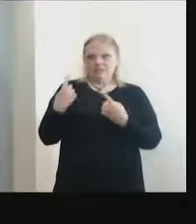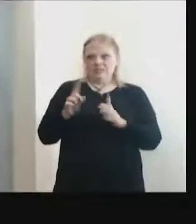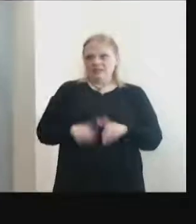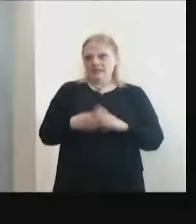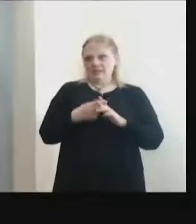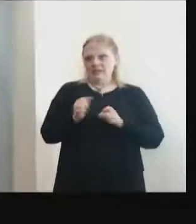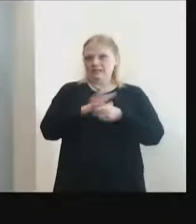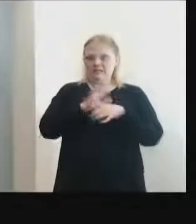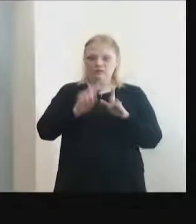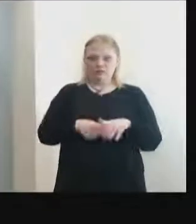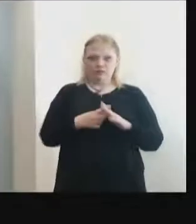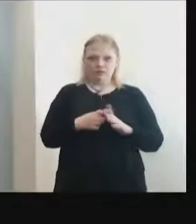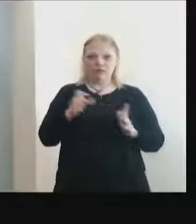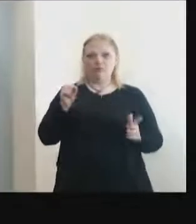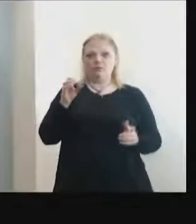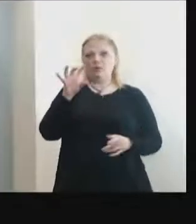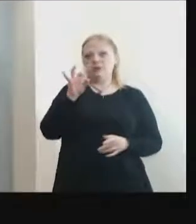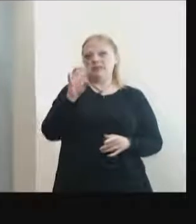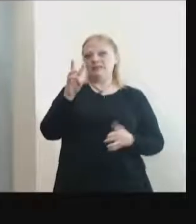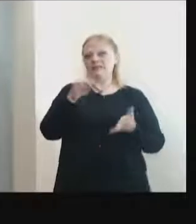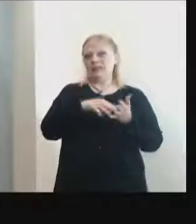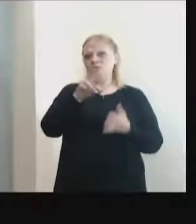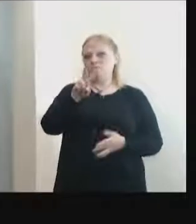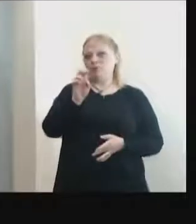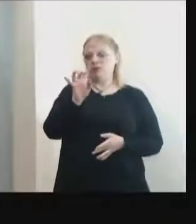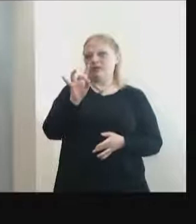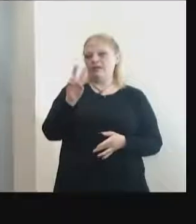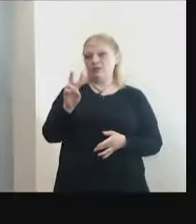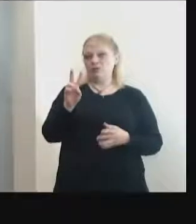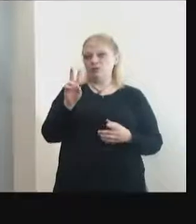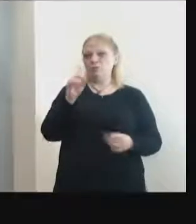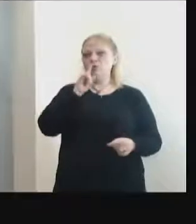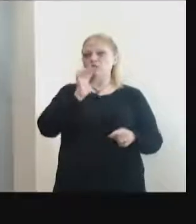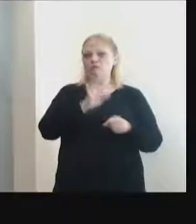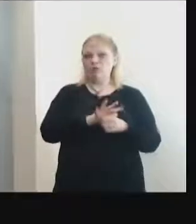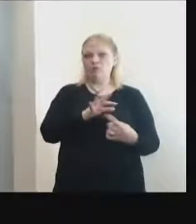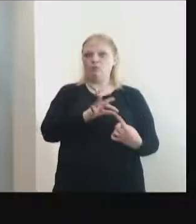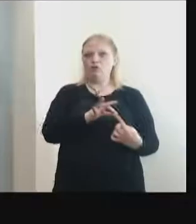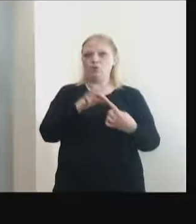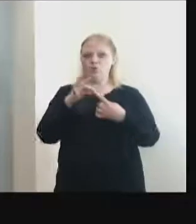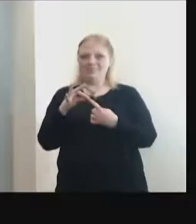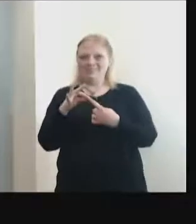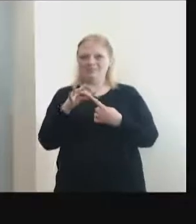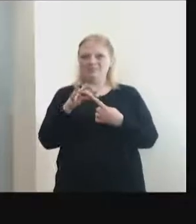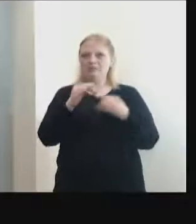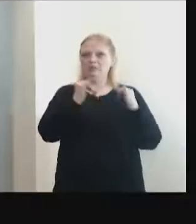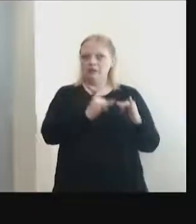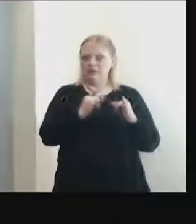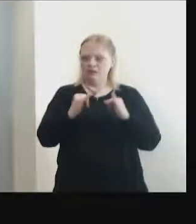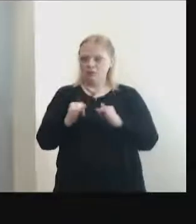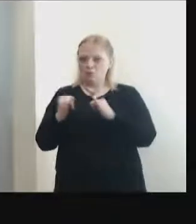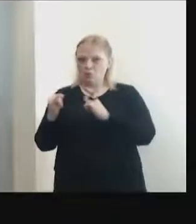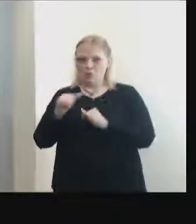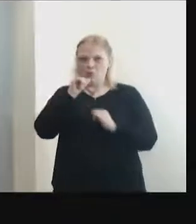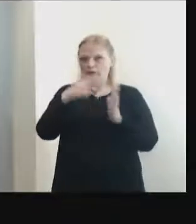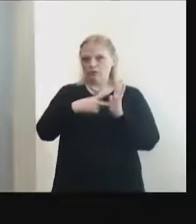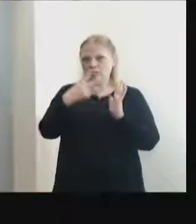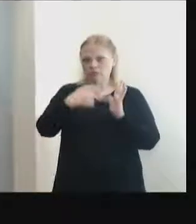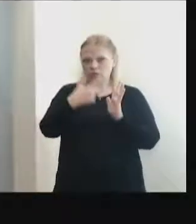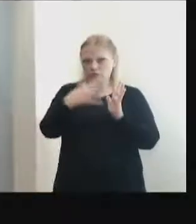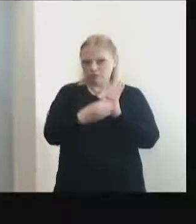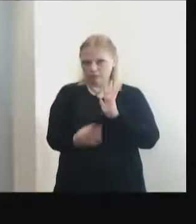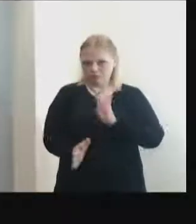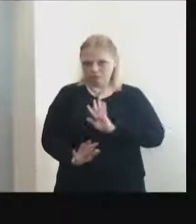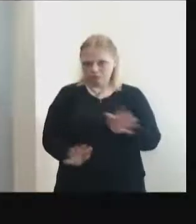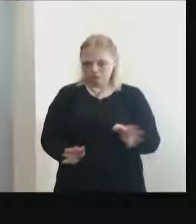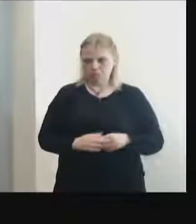pandemic, there have been 86,282 confirmed unique cases. So these are individuals. These are not duplicates. We